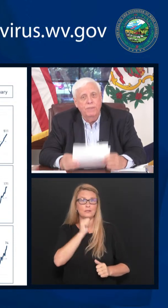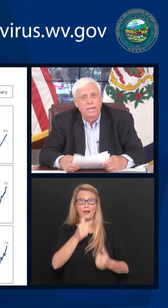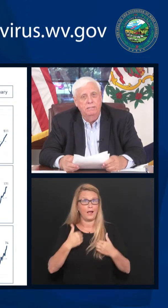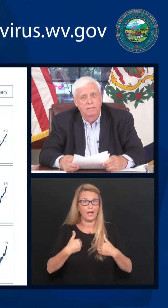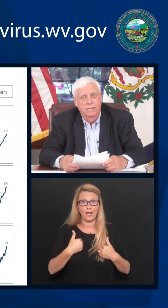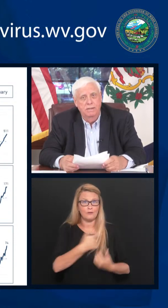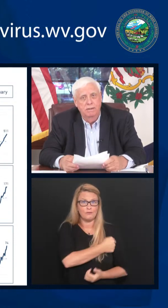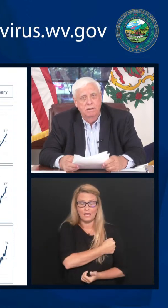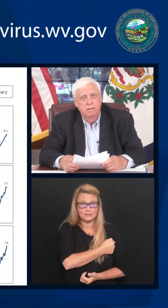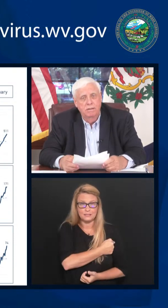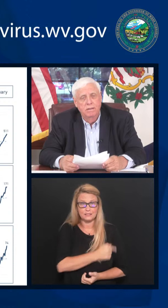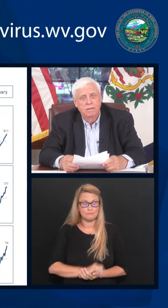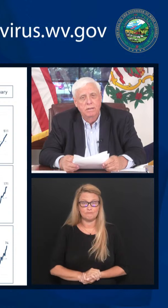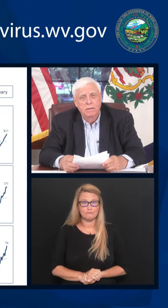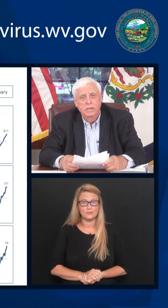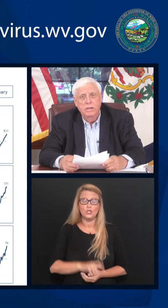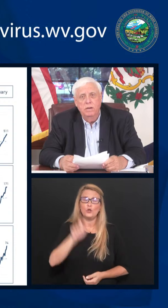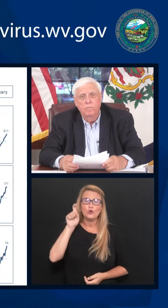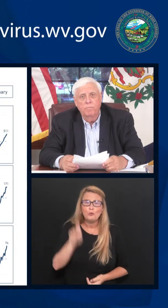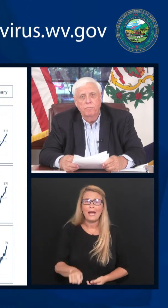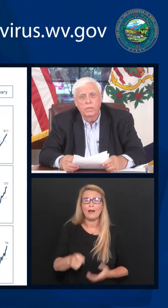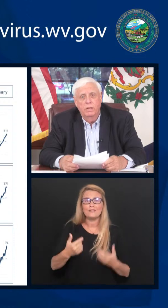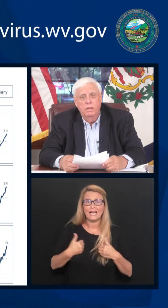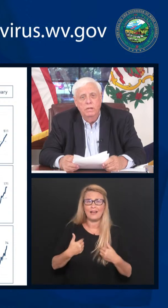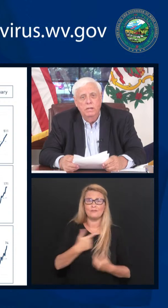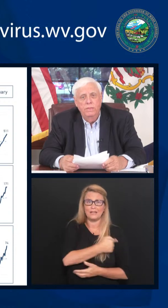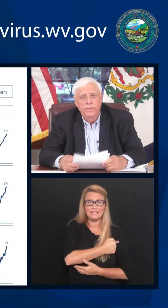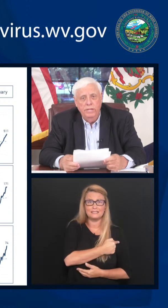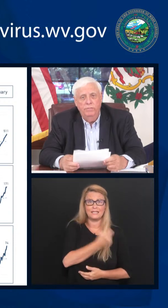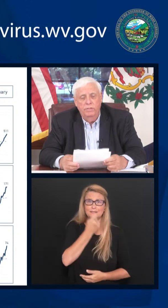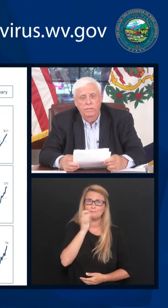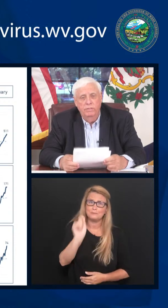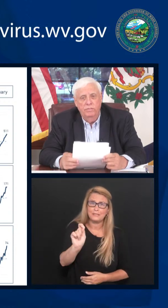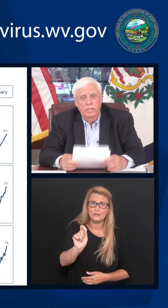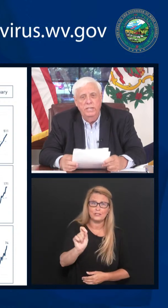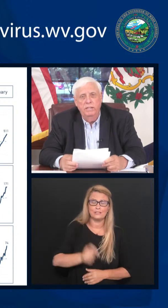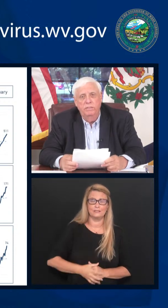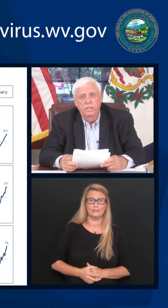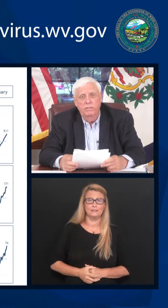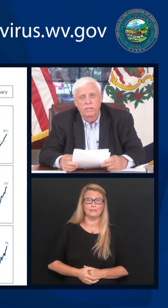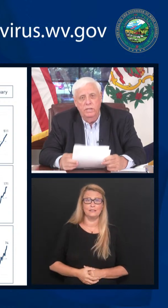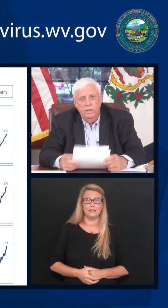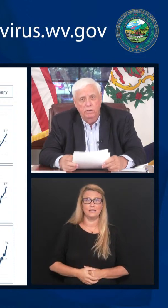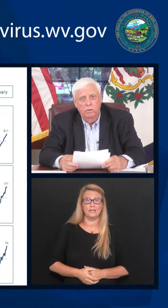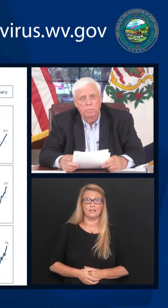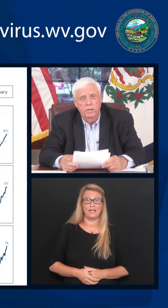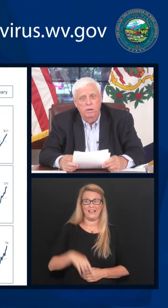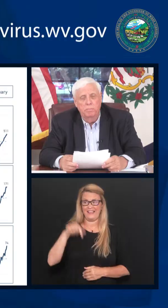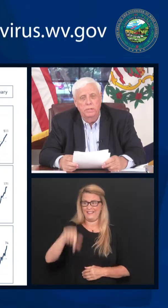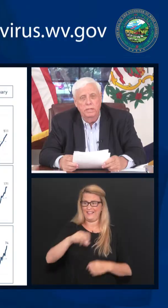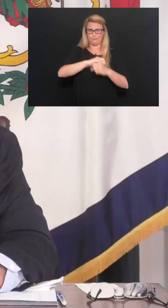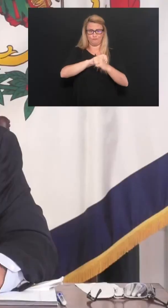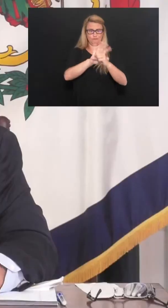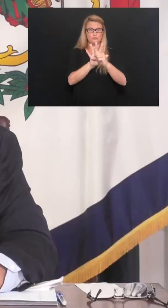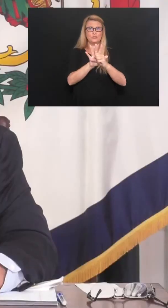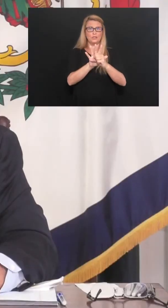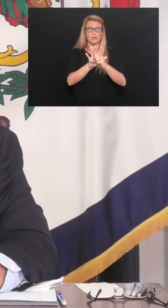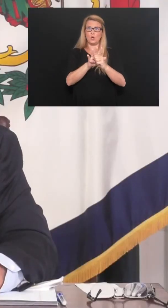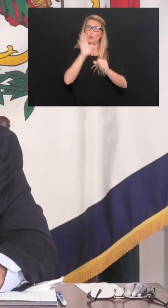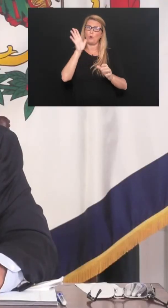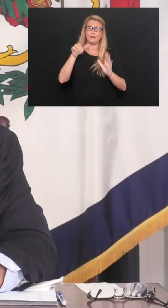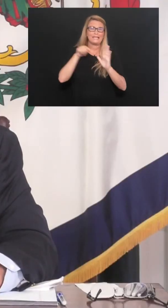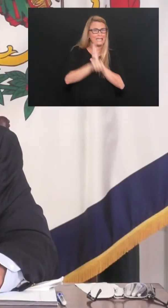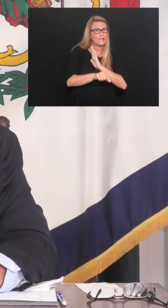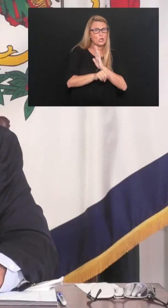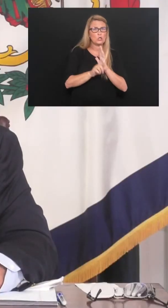get vaccinated. You know, this disease is a killer beyond belief, but